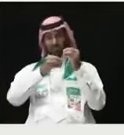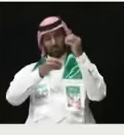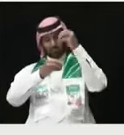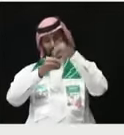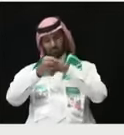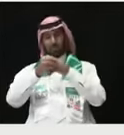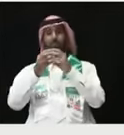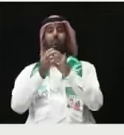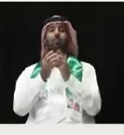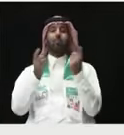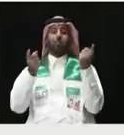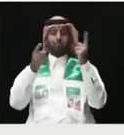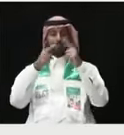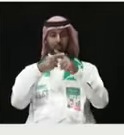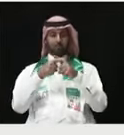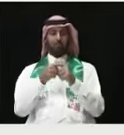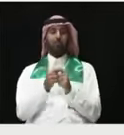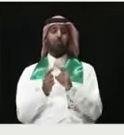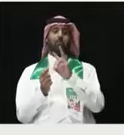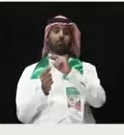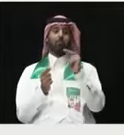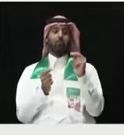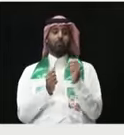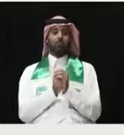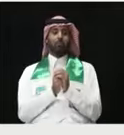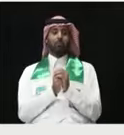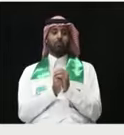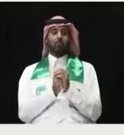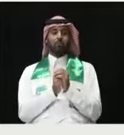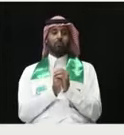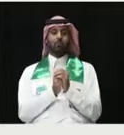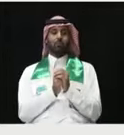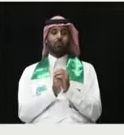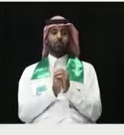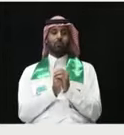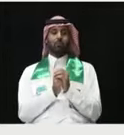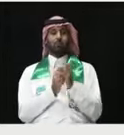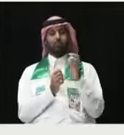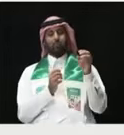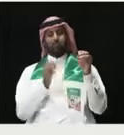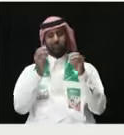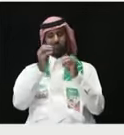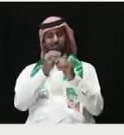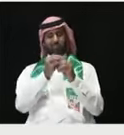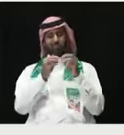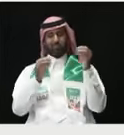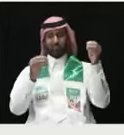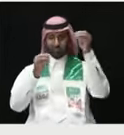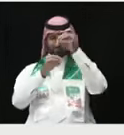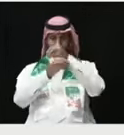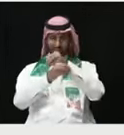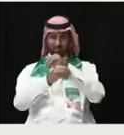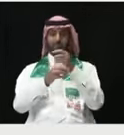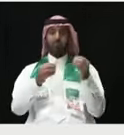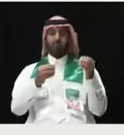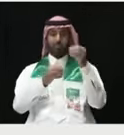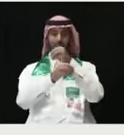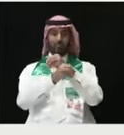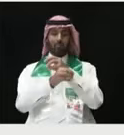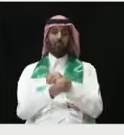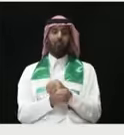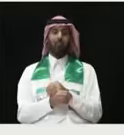he watching TV? Yes, he was. Just change the order. Yes, he was watching